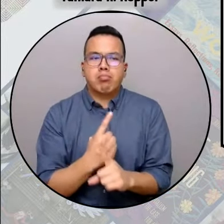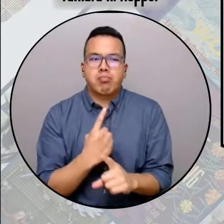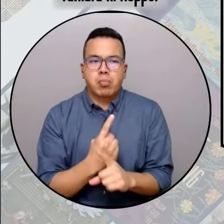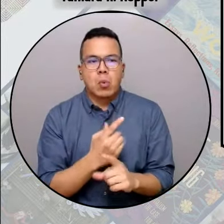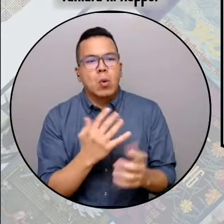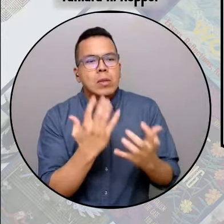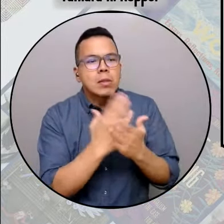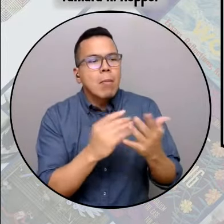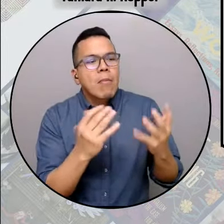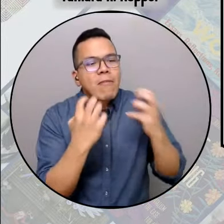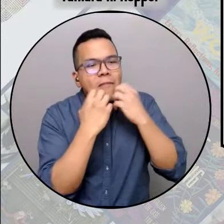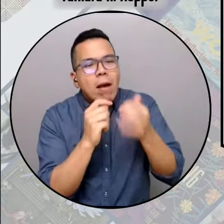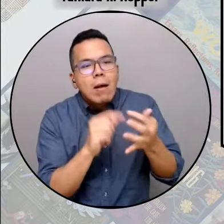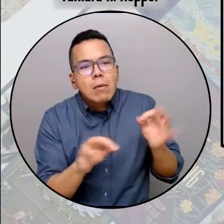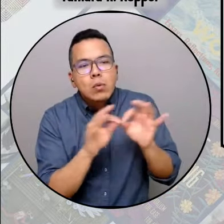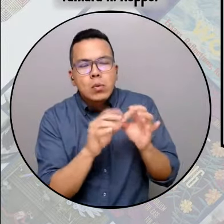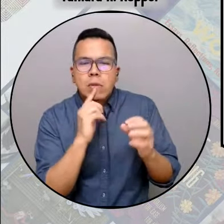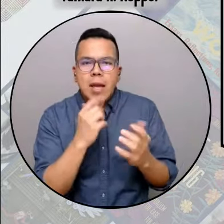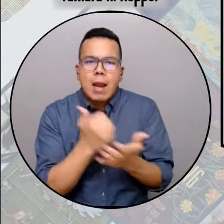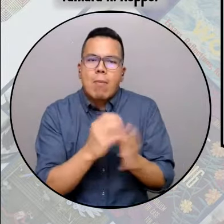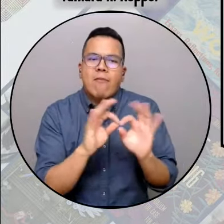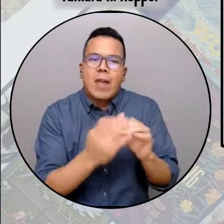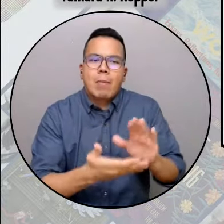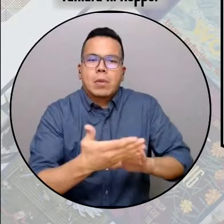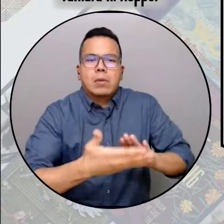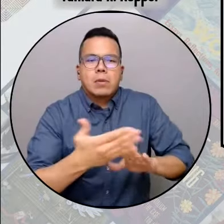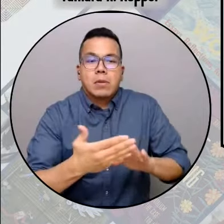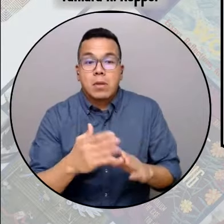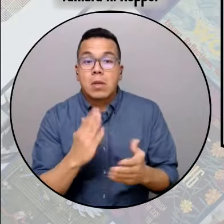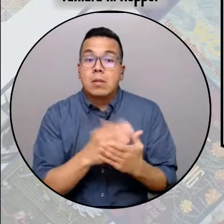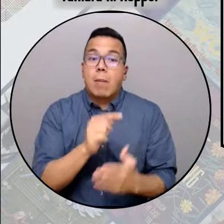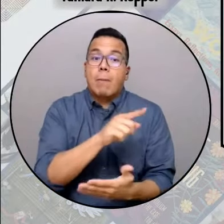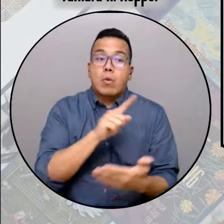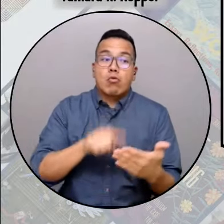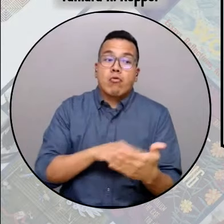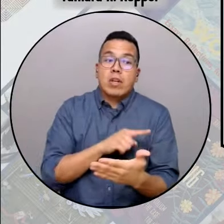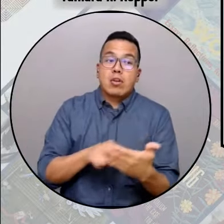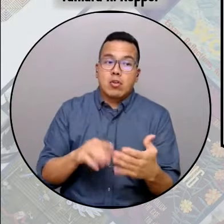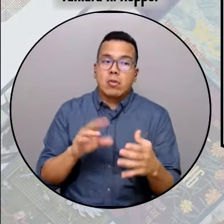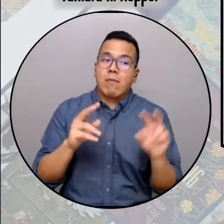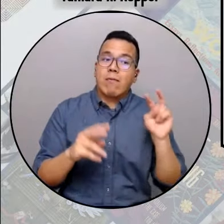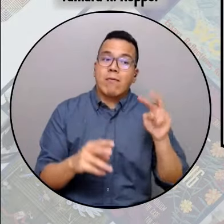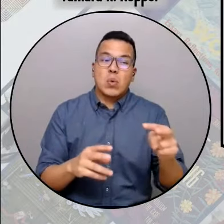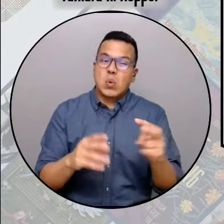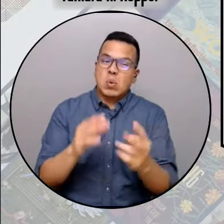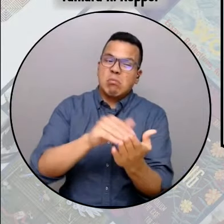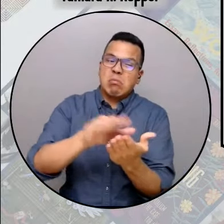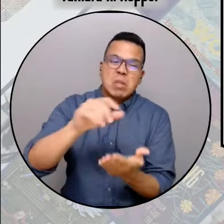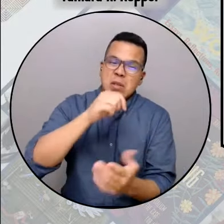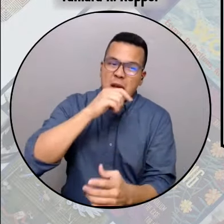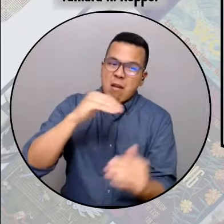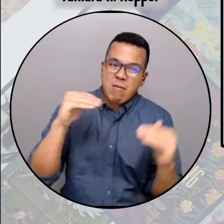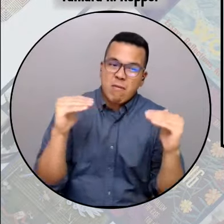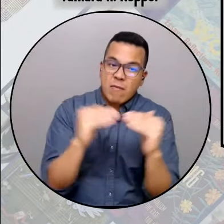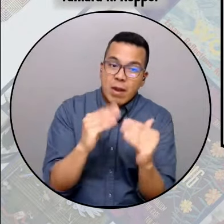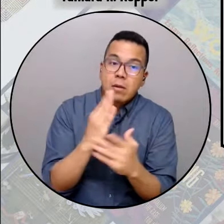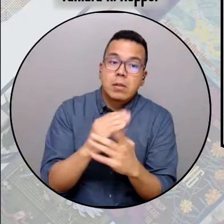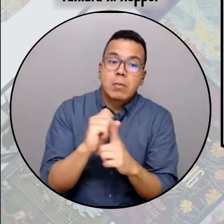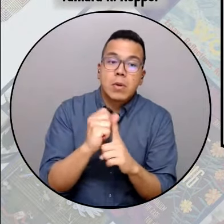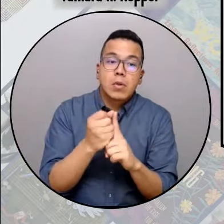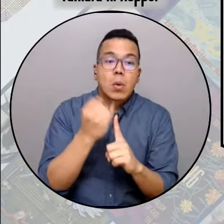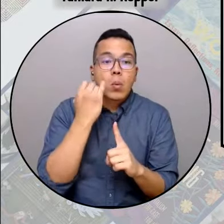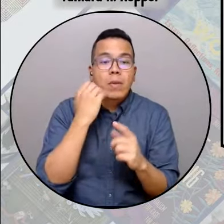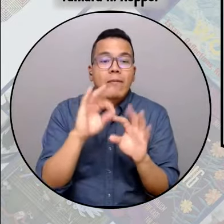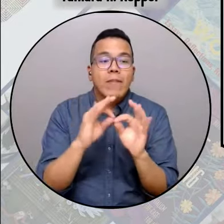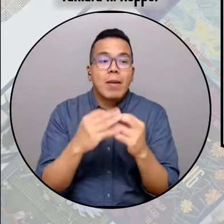family preservation. Critics argue that deportation was unjust in cases where it separated families or exacted other